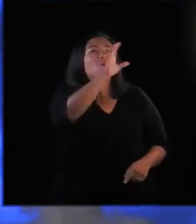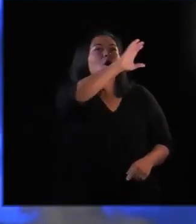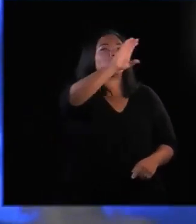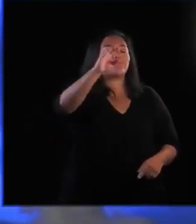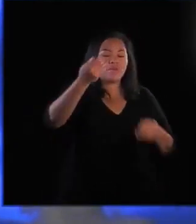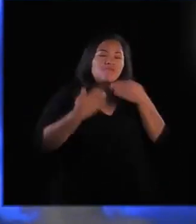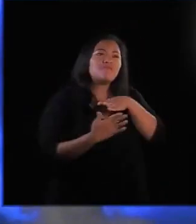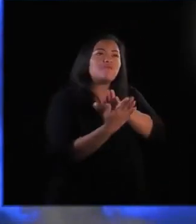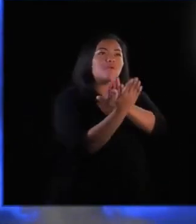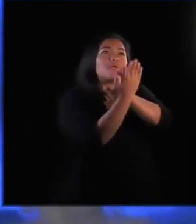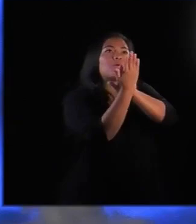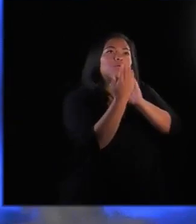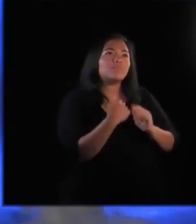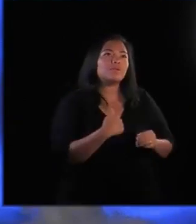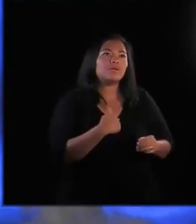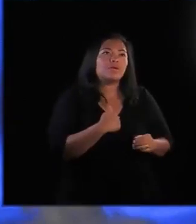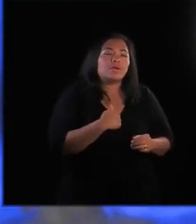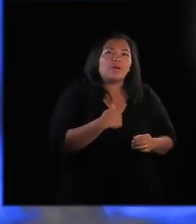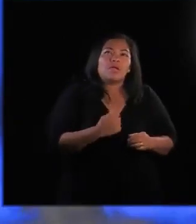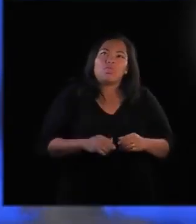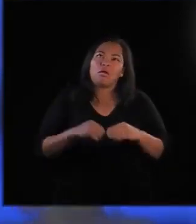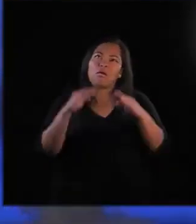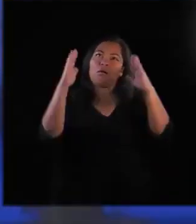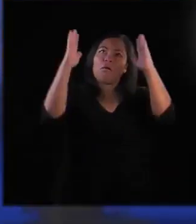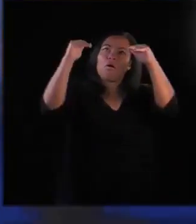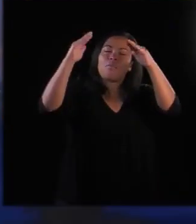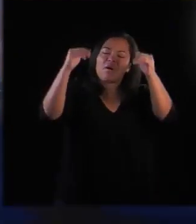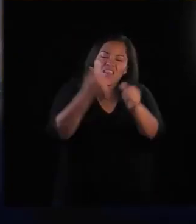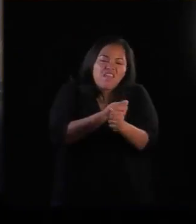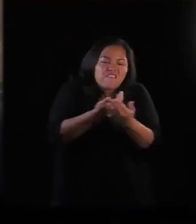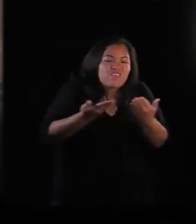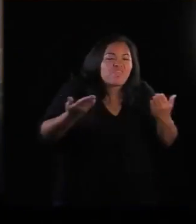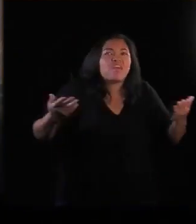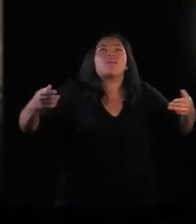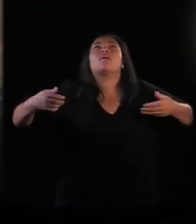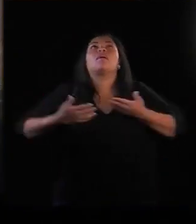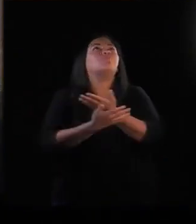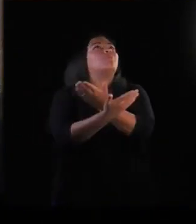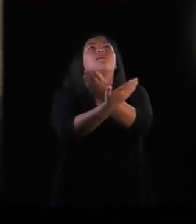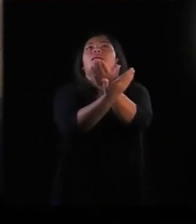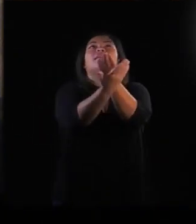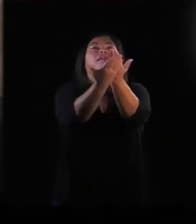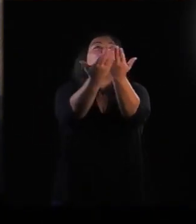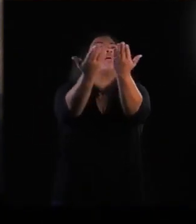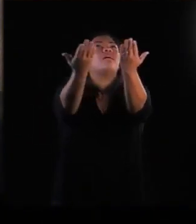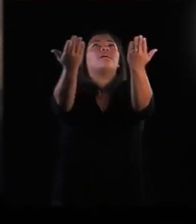The cross before me, my hope on things